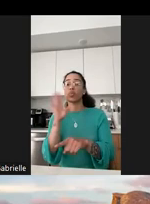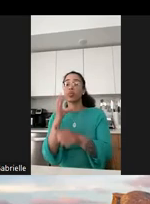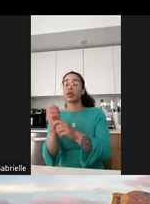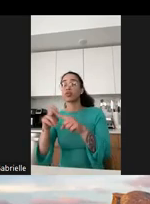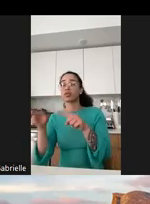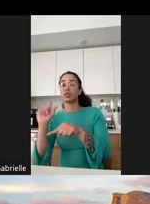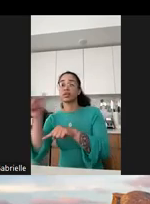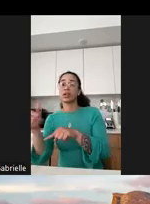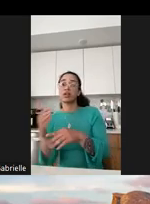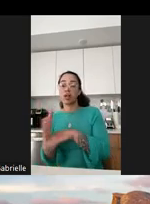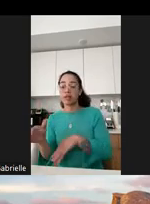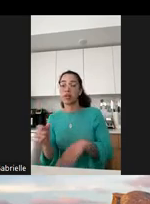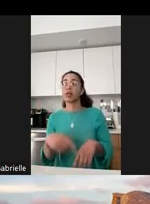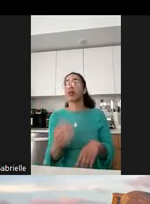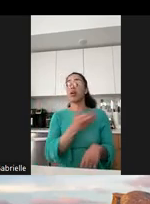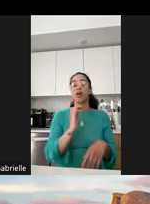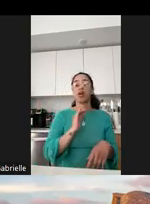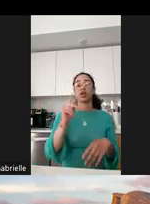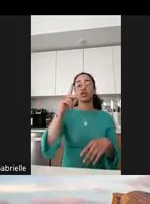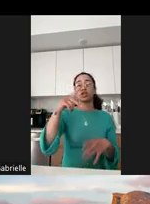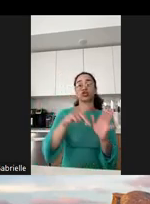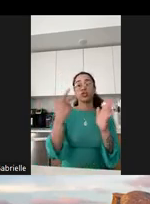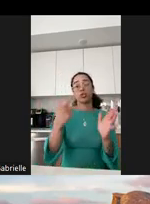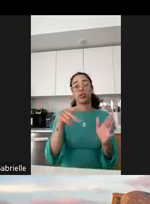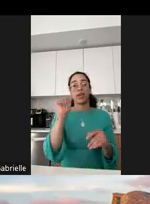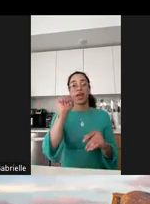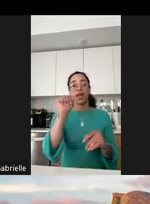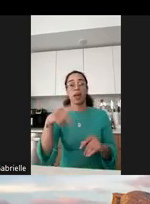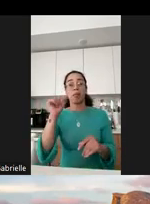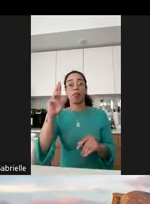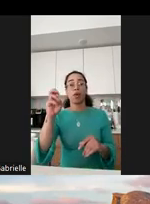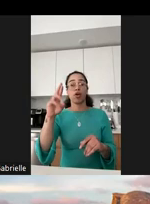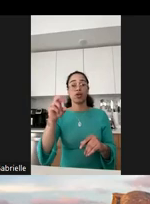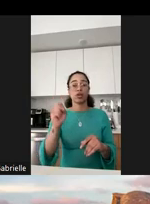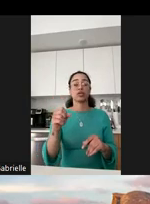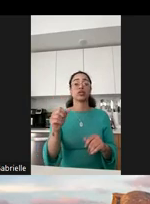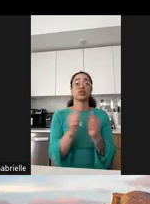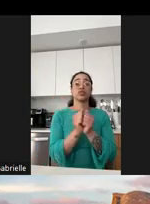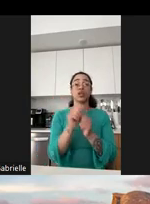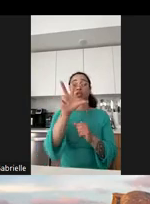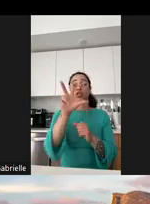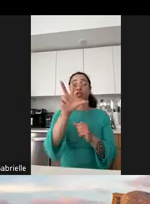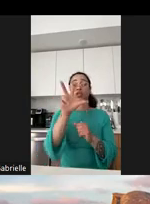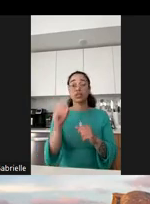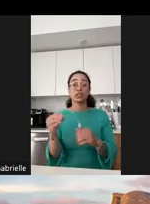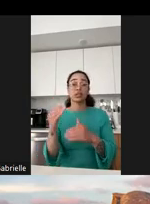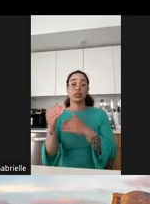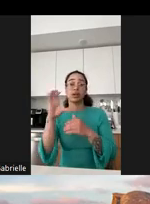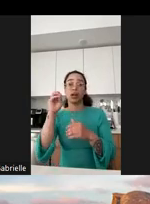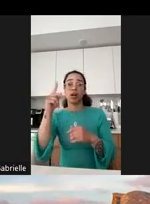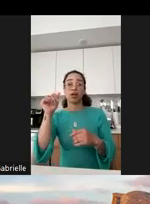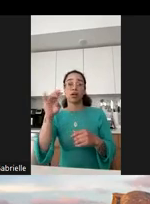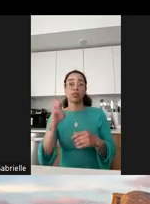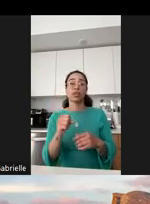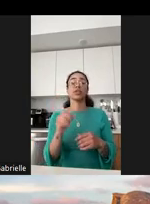AAA partners, all 33 partners, along with CDA staff, will have access to the POCO platform for a period of